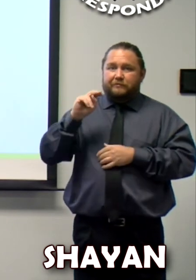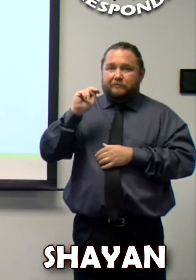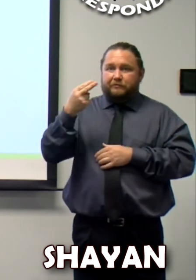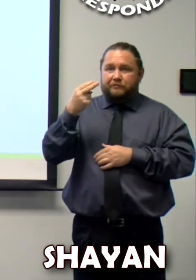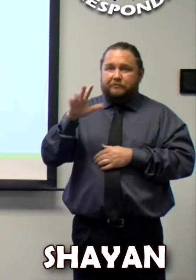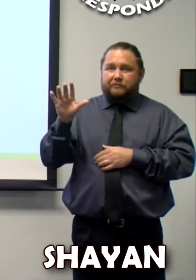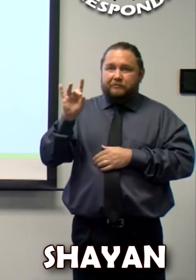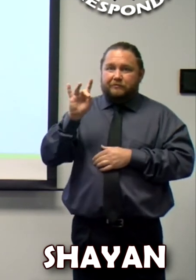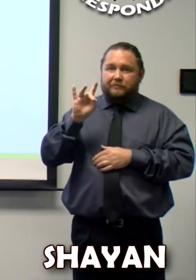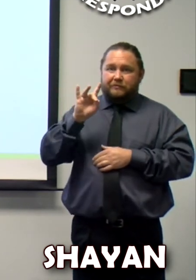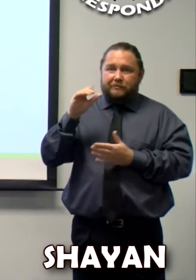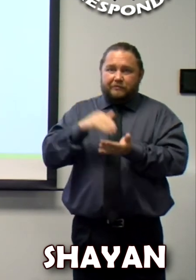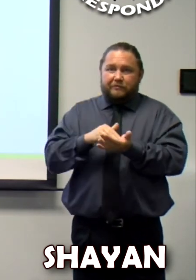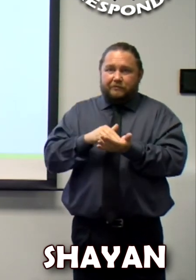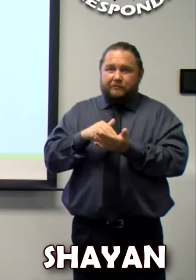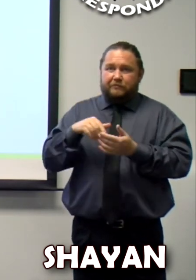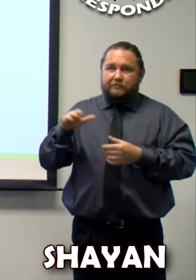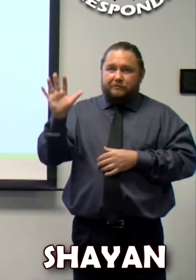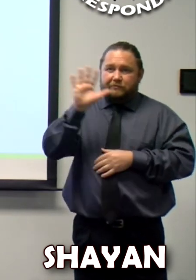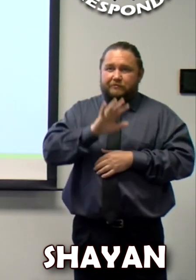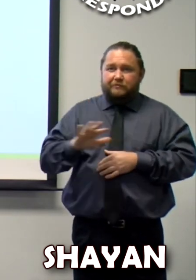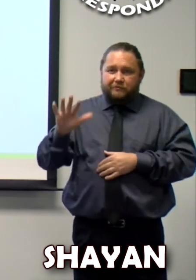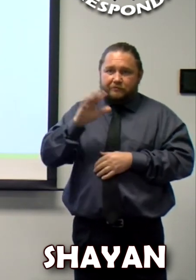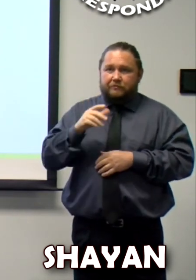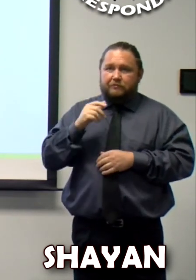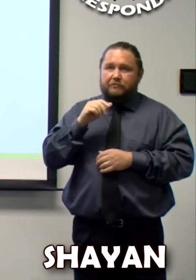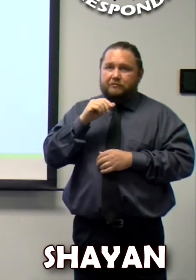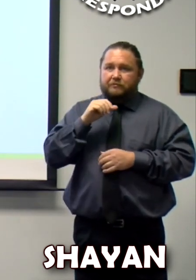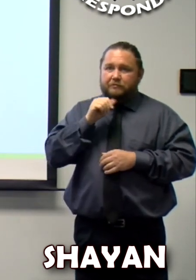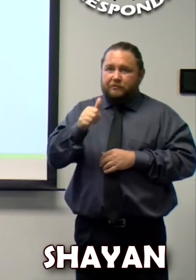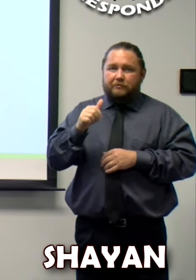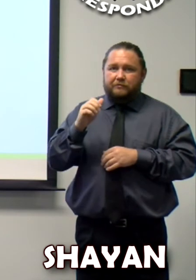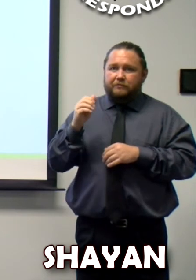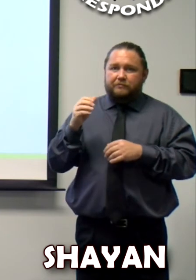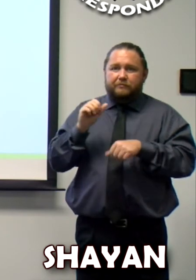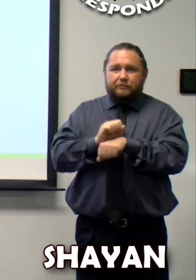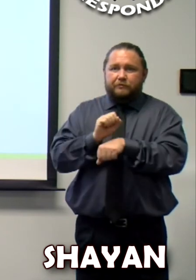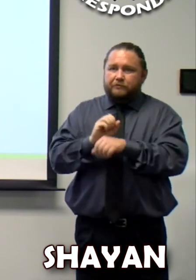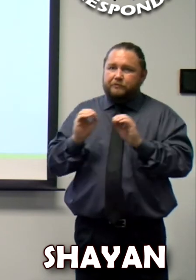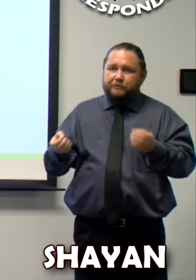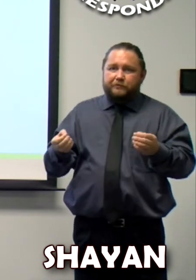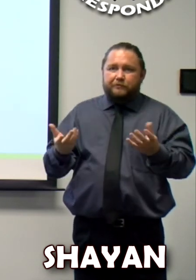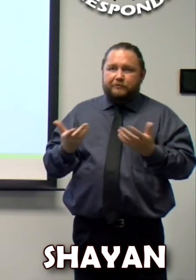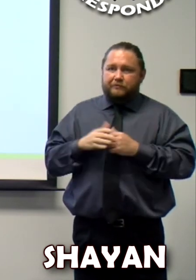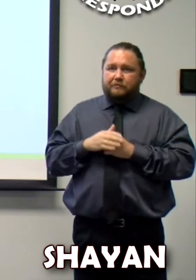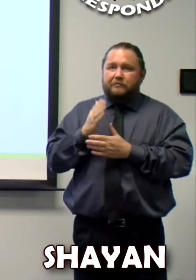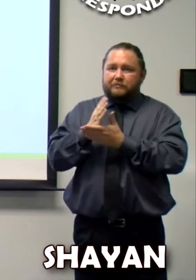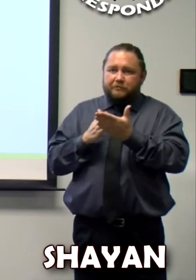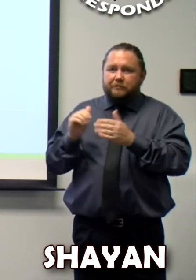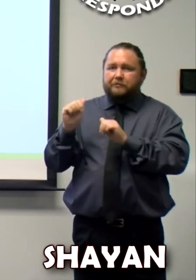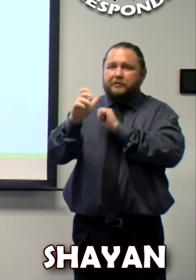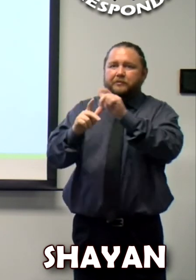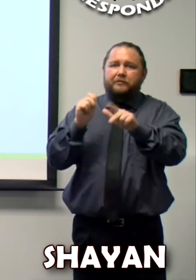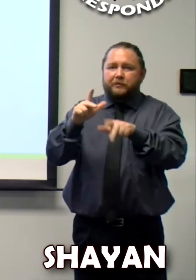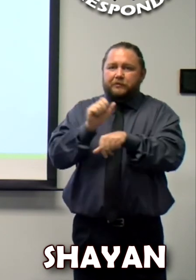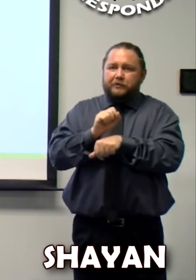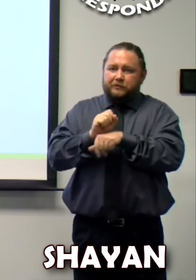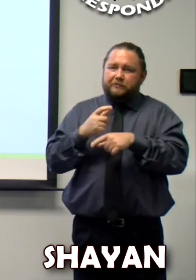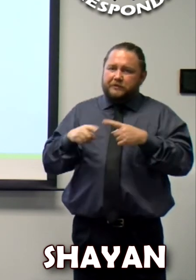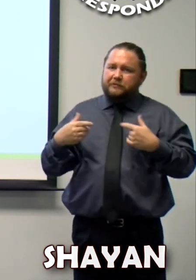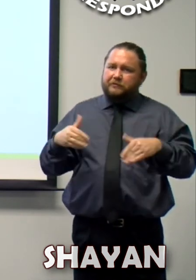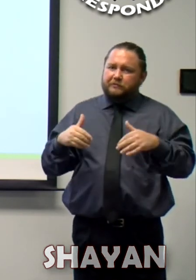claims. Some are back to work, but 8,000, that does not include anybody from Nashua who worked